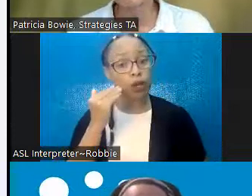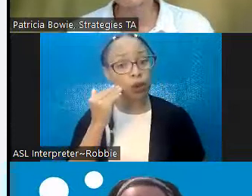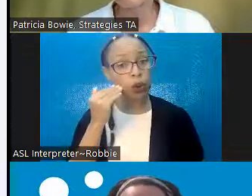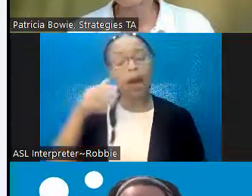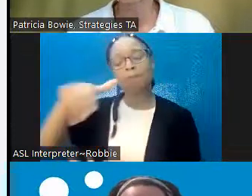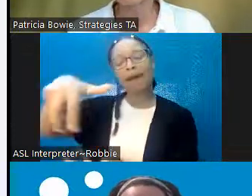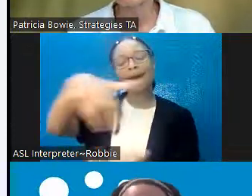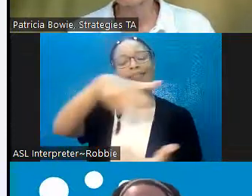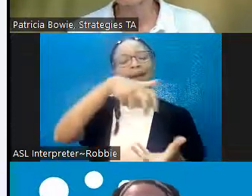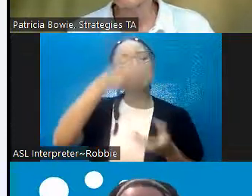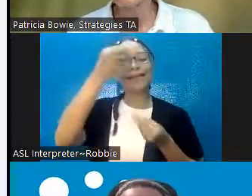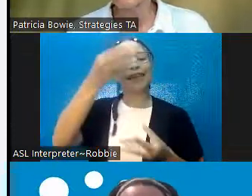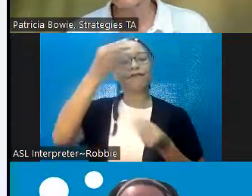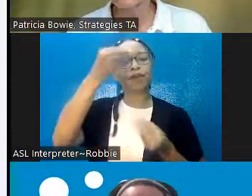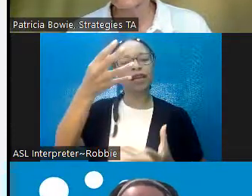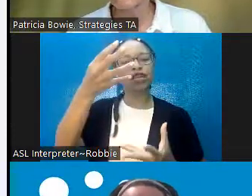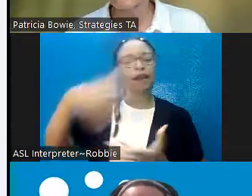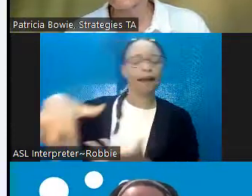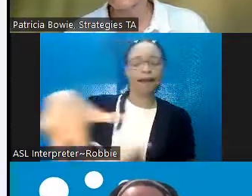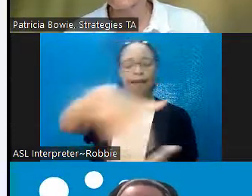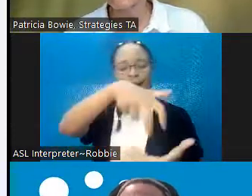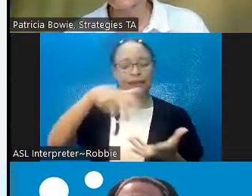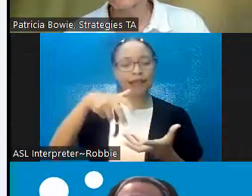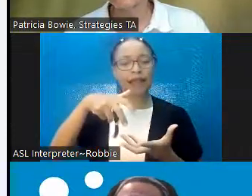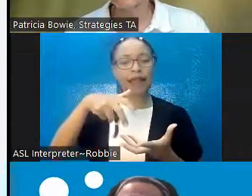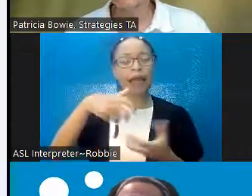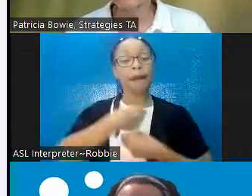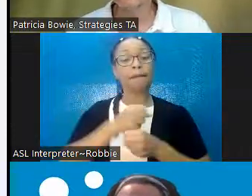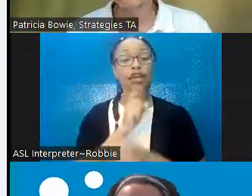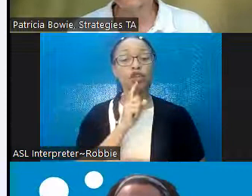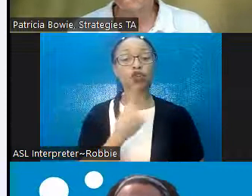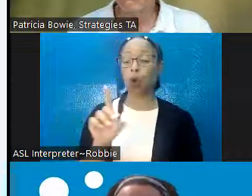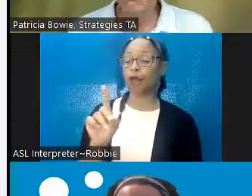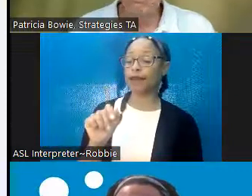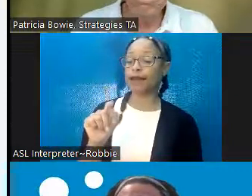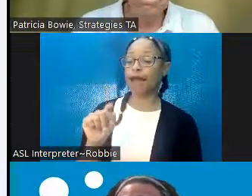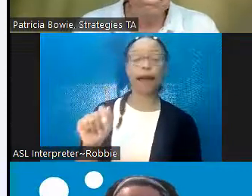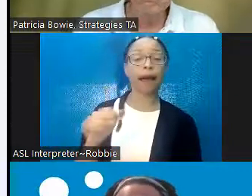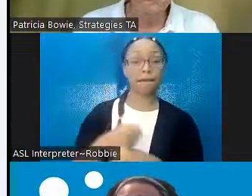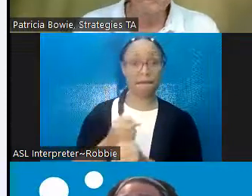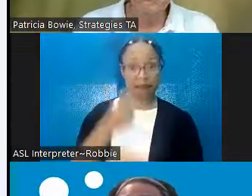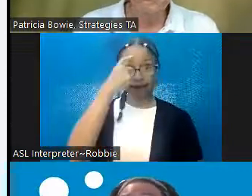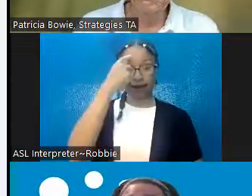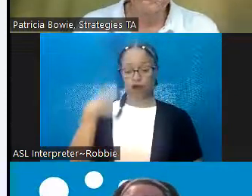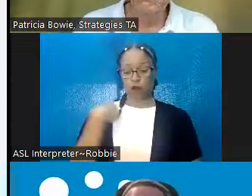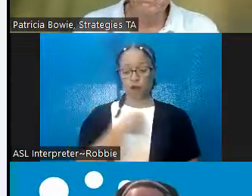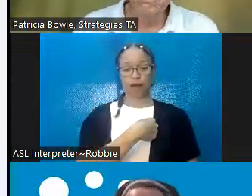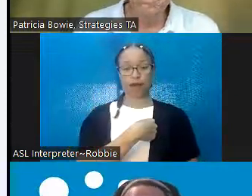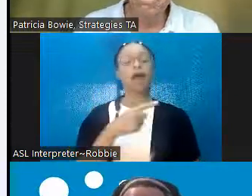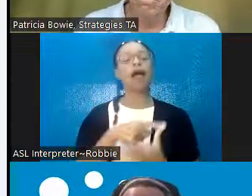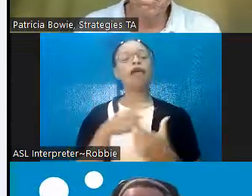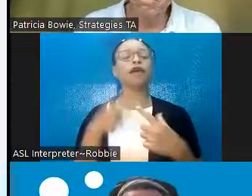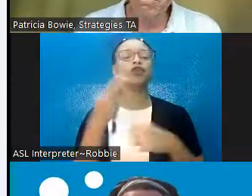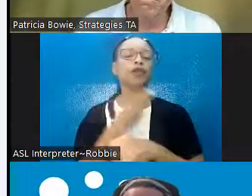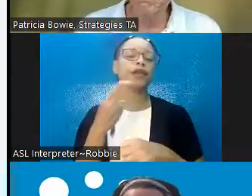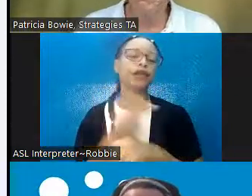the data, right? Pulling the data together, making sure that data made sense to us, and then utilizing it to tell the